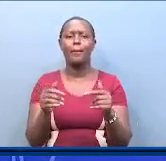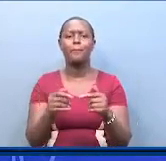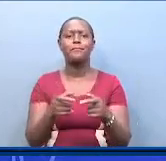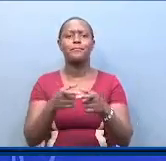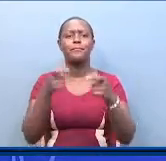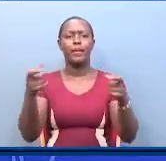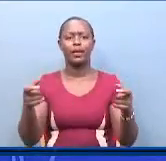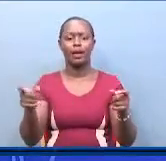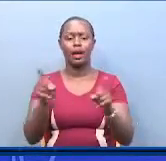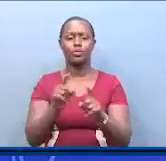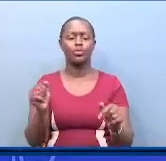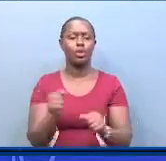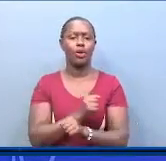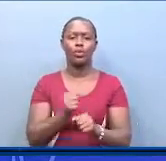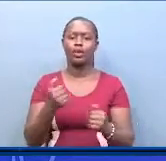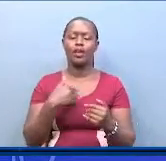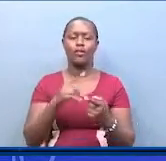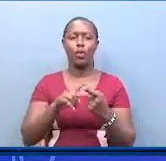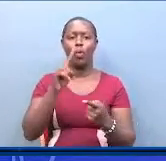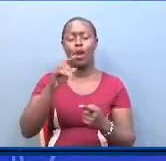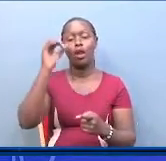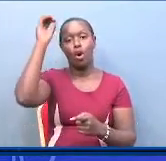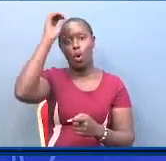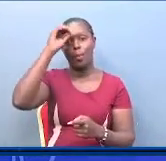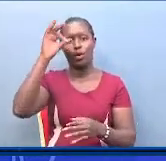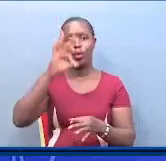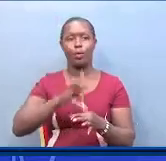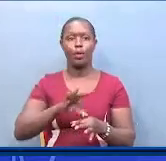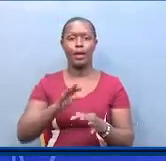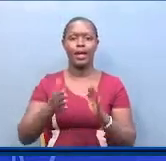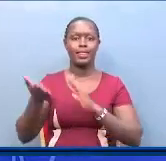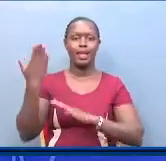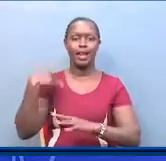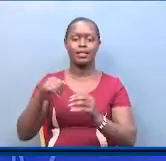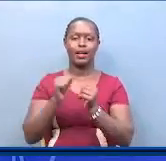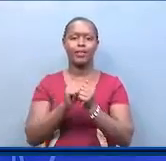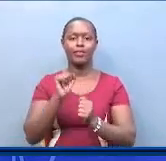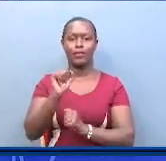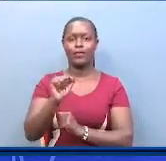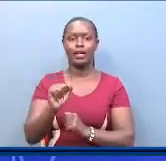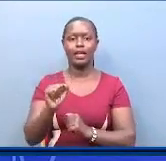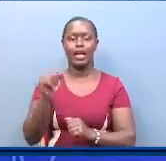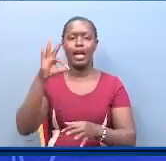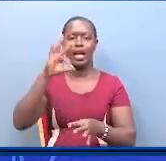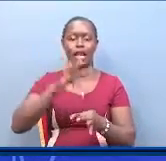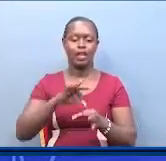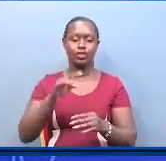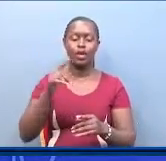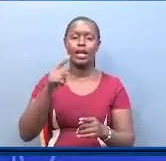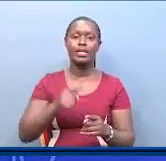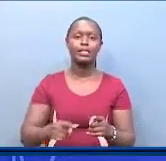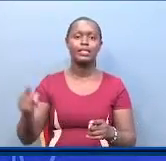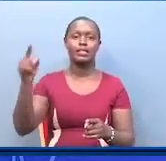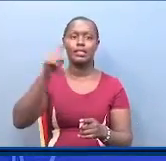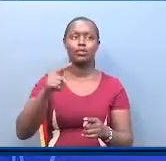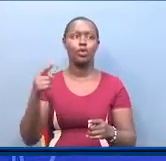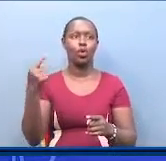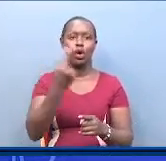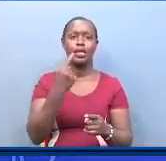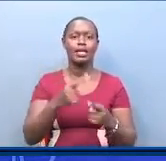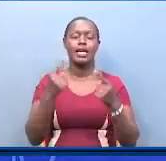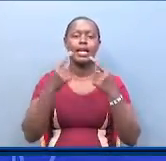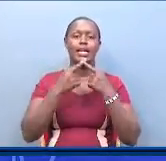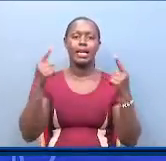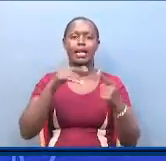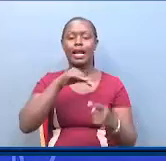you can't have one opinion poll that in the last 15 election cycles they only declare Raila